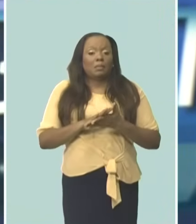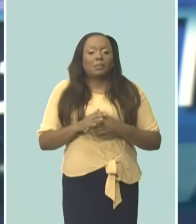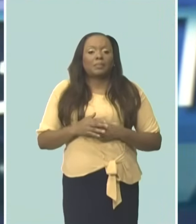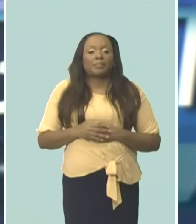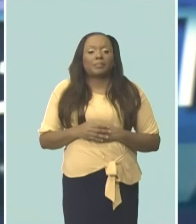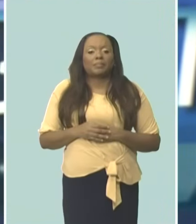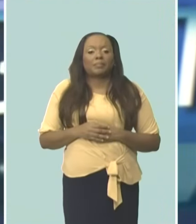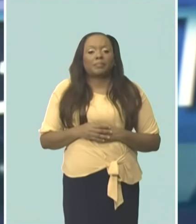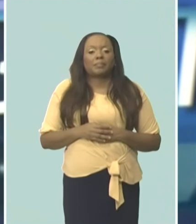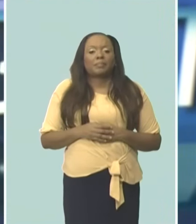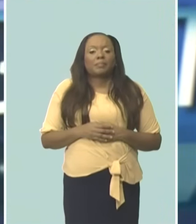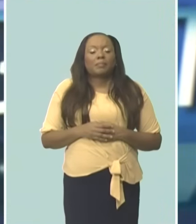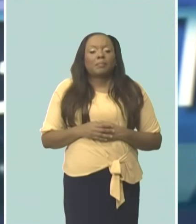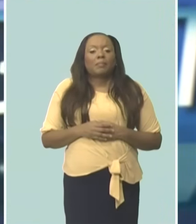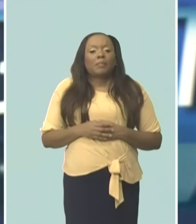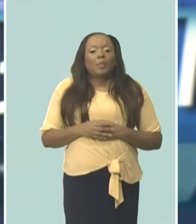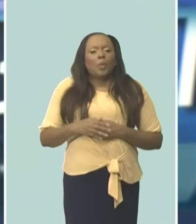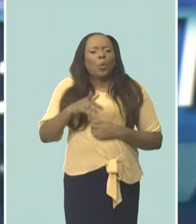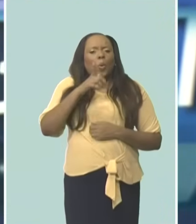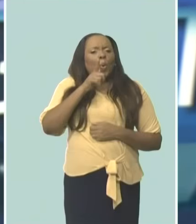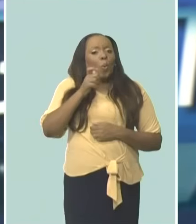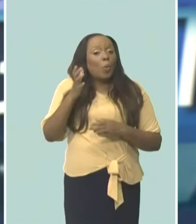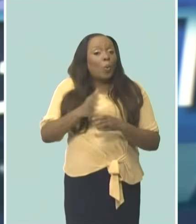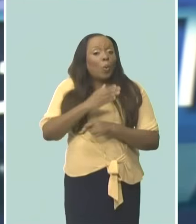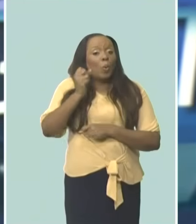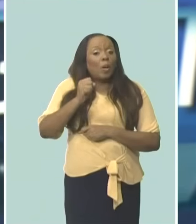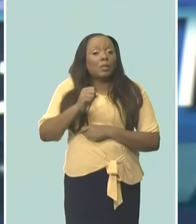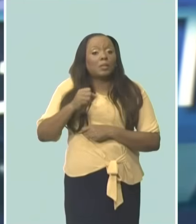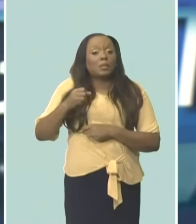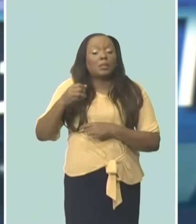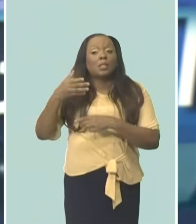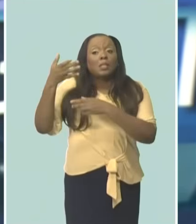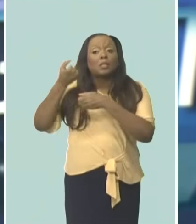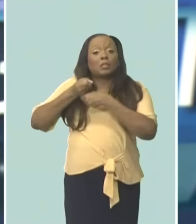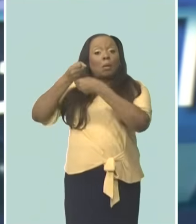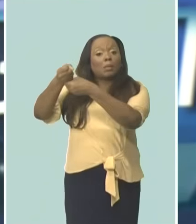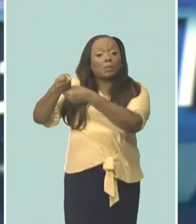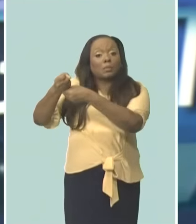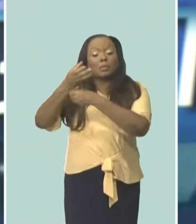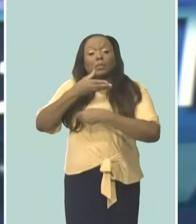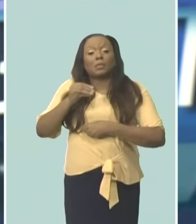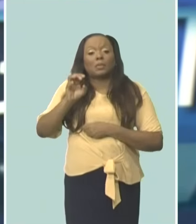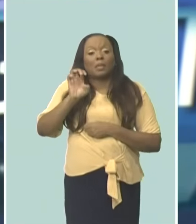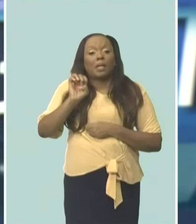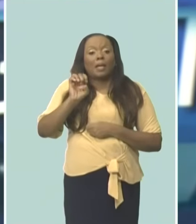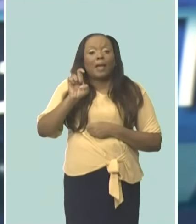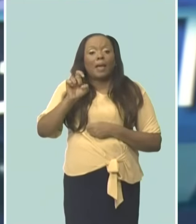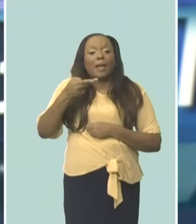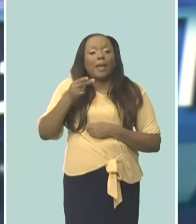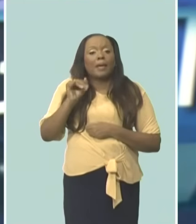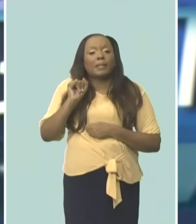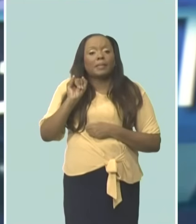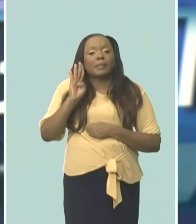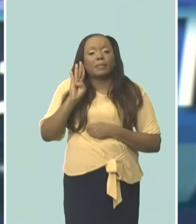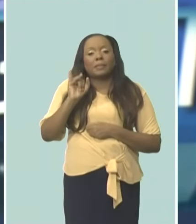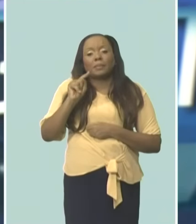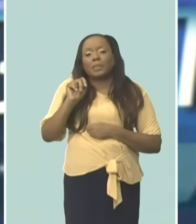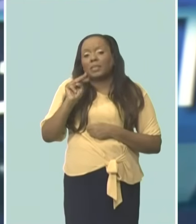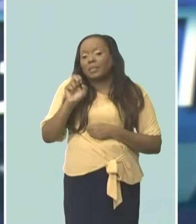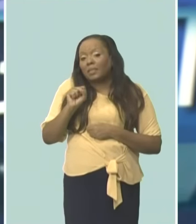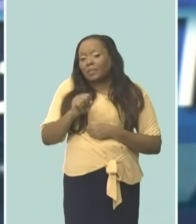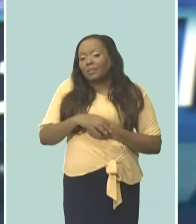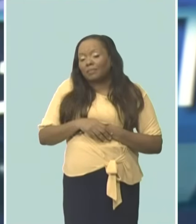Meanwhile, Barbadians will know the winners of this year's Barbados scholarships and exhibitions soon. Dr. Archer Bradshaw says the Ministry of